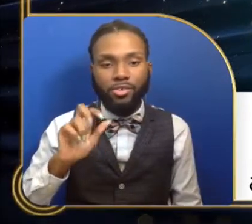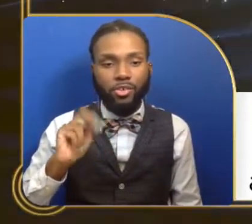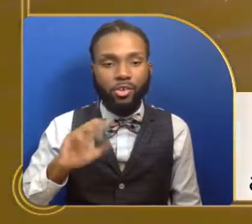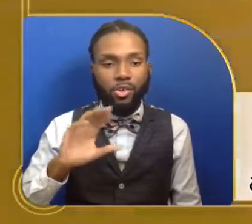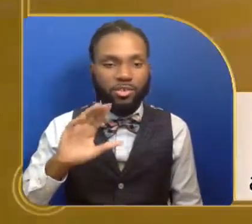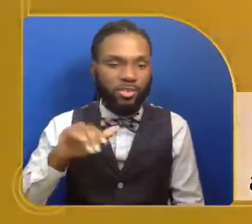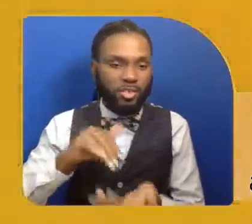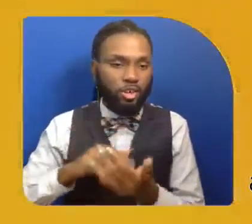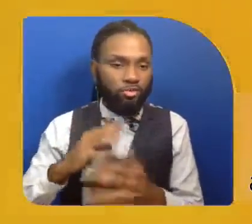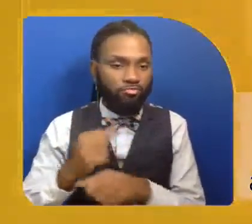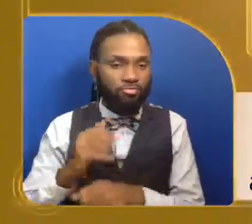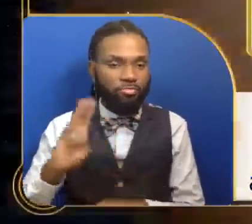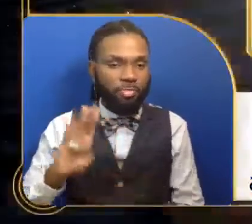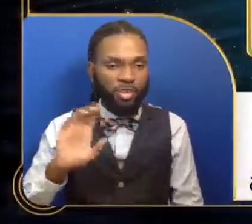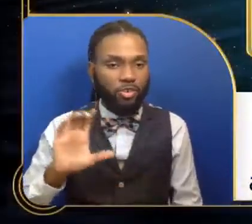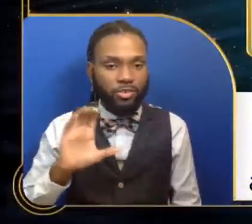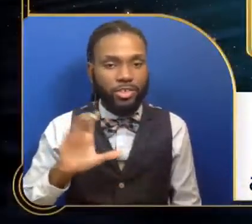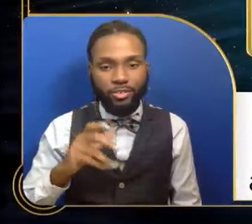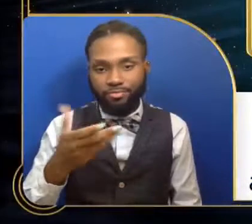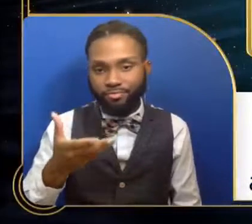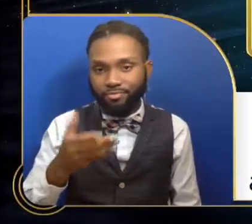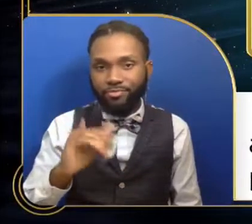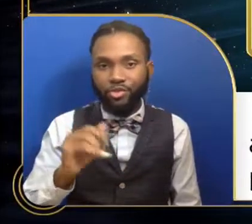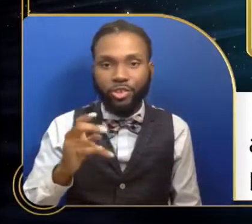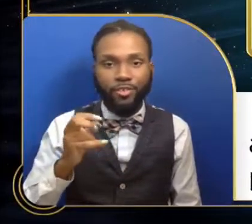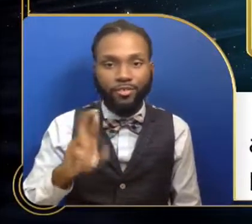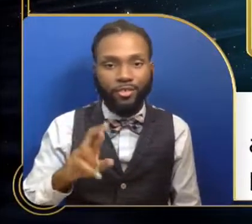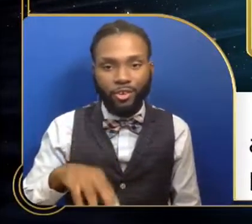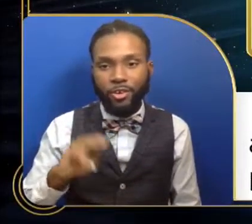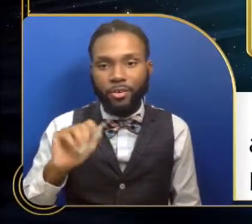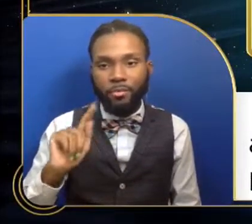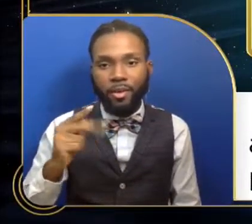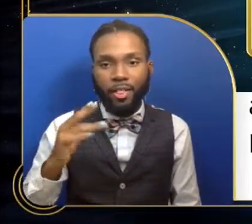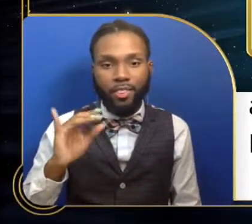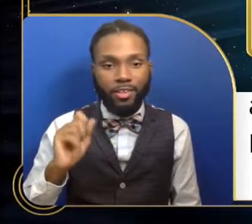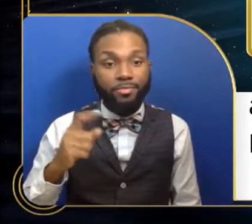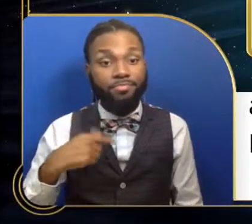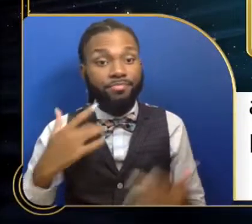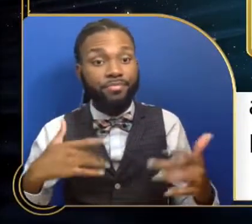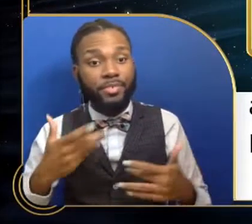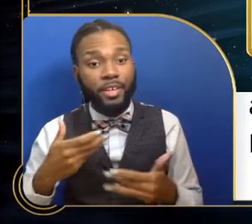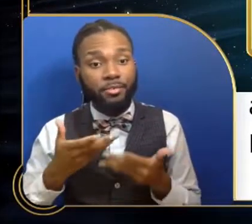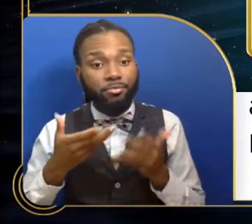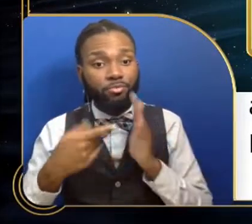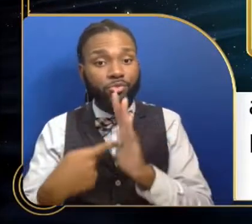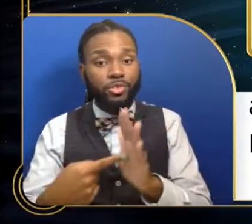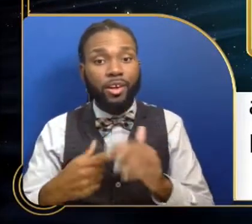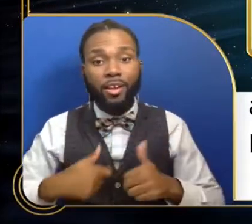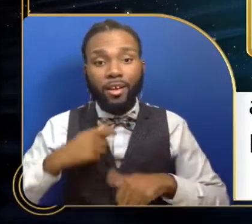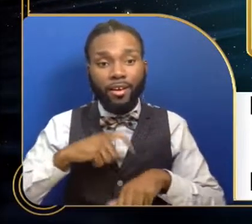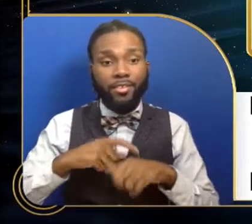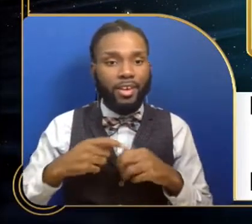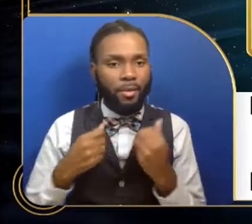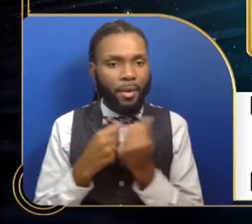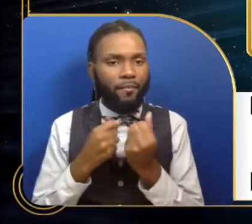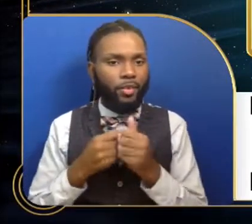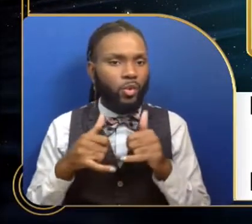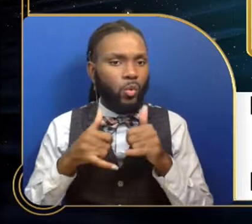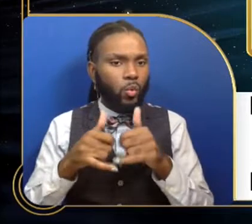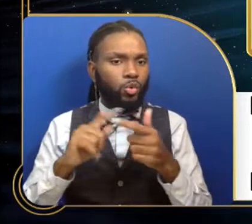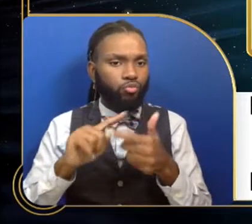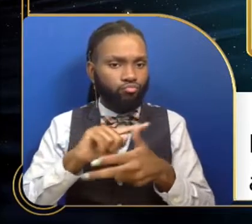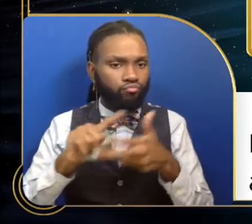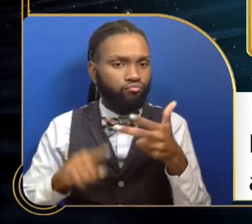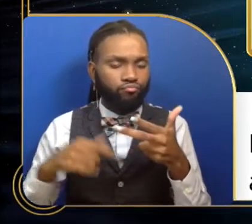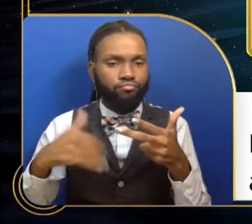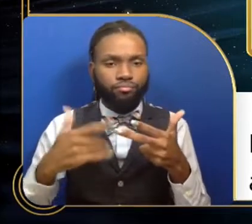Mathis. I am excited to present Lifetime Advocacy Awards to 3 amazing advocates who have played key